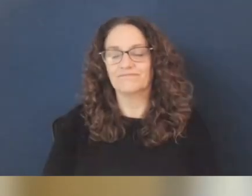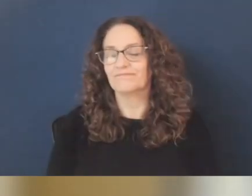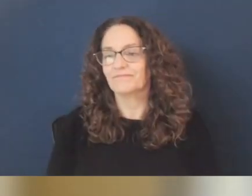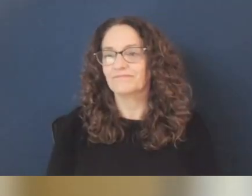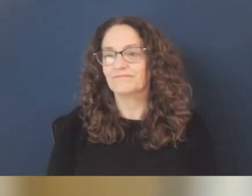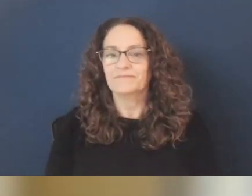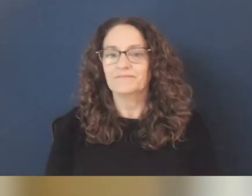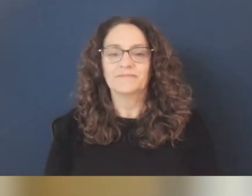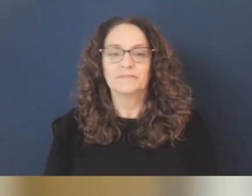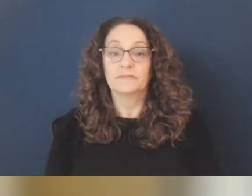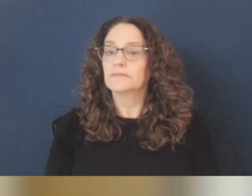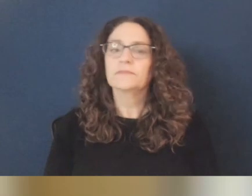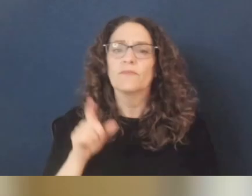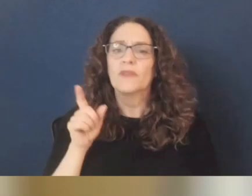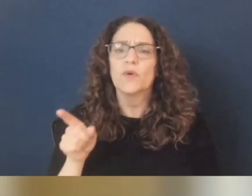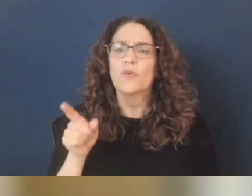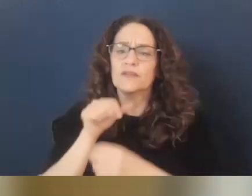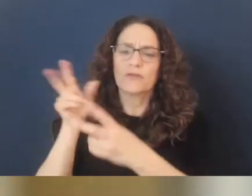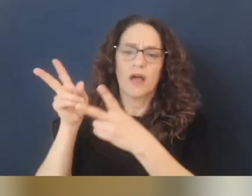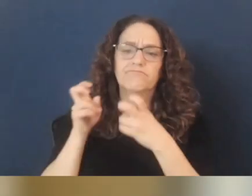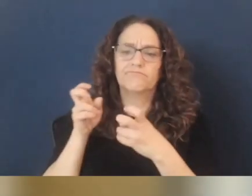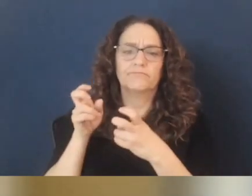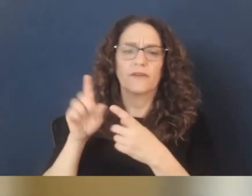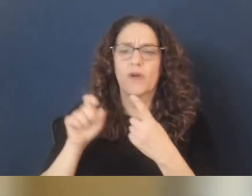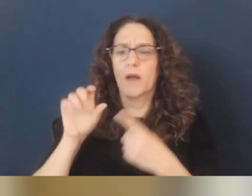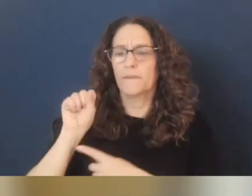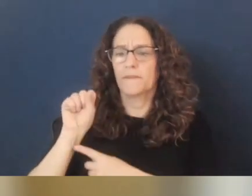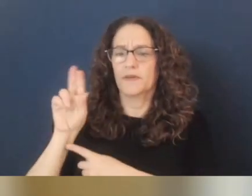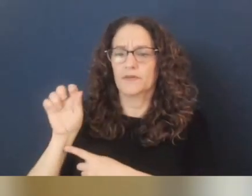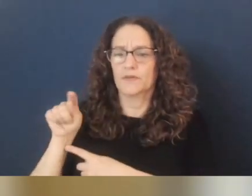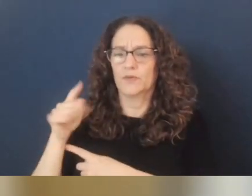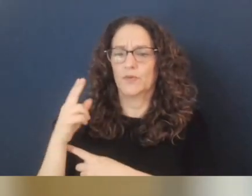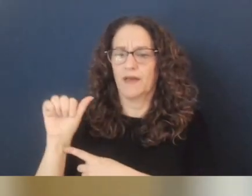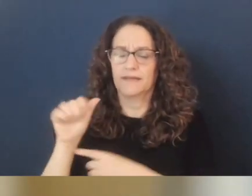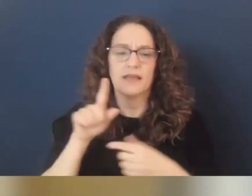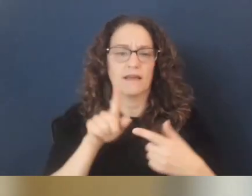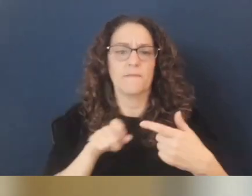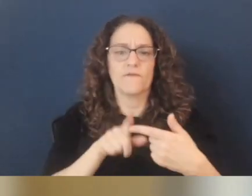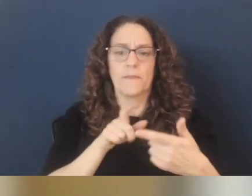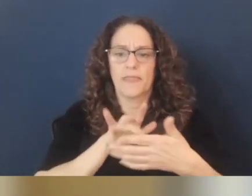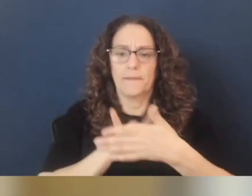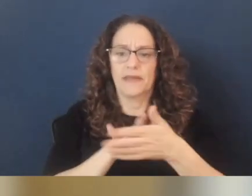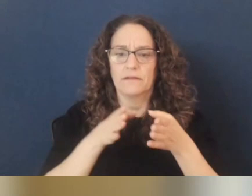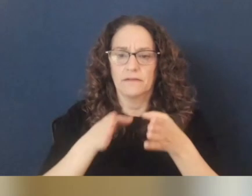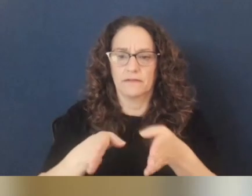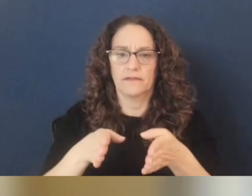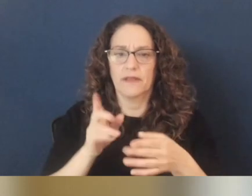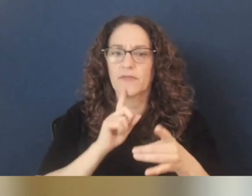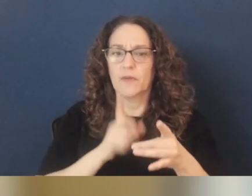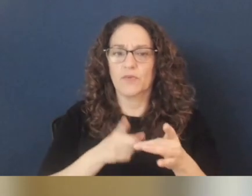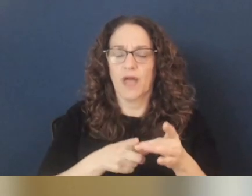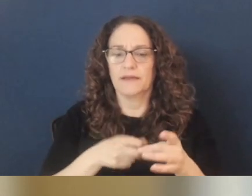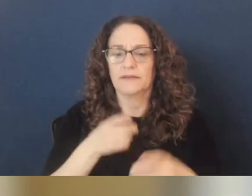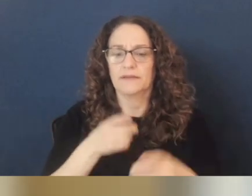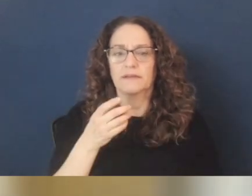can't come directly from the suttas. They come from the Middle Length Discourses of the Buddha. Two discourses, sutta number 19 and 20, for